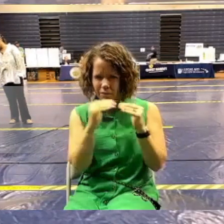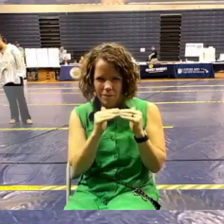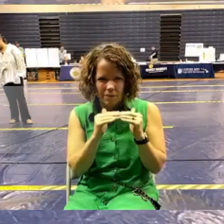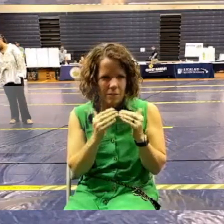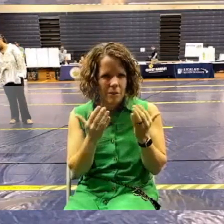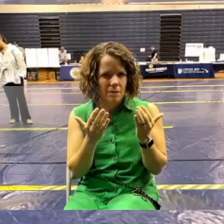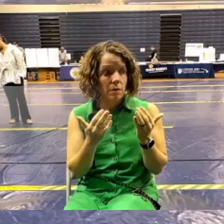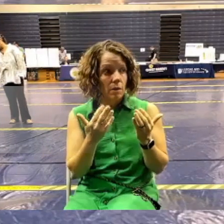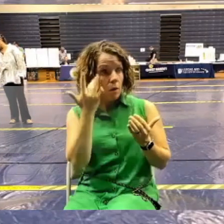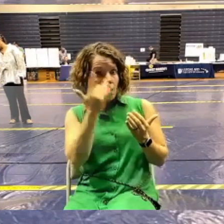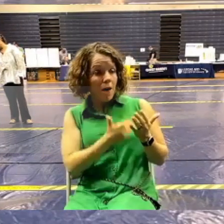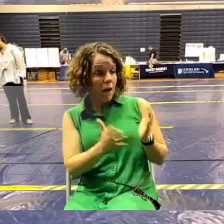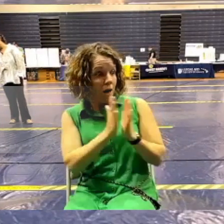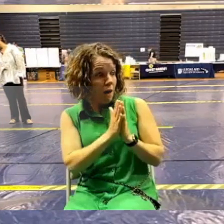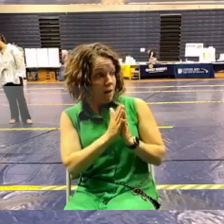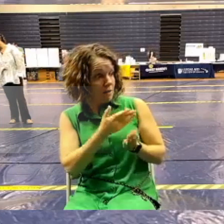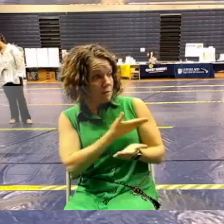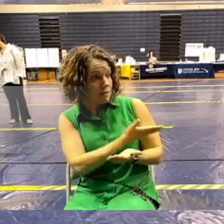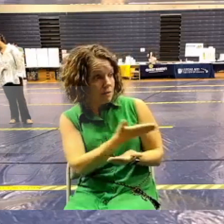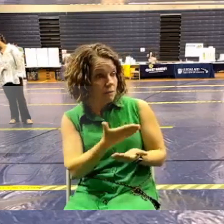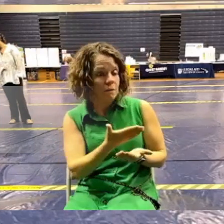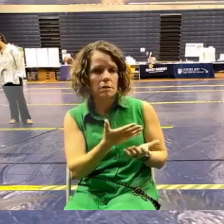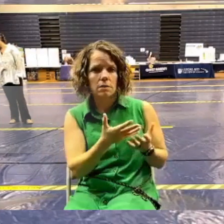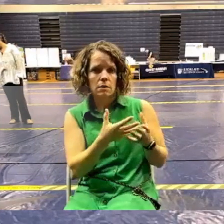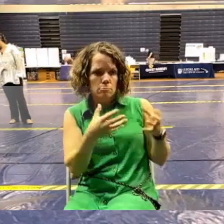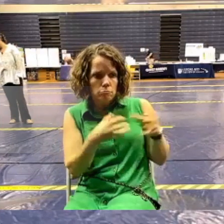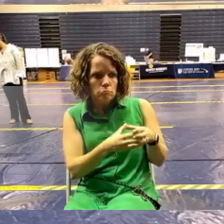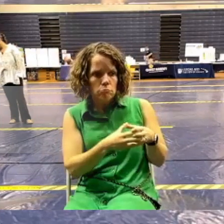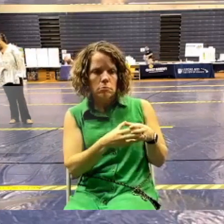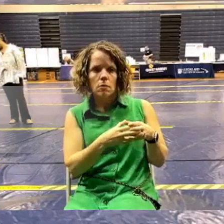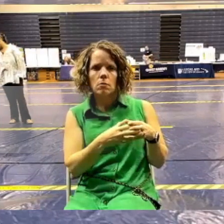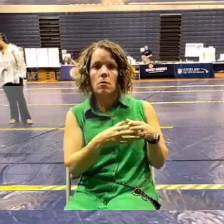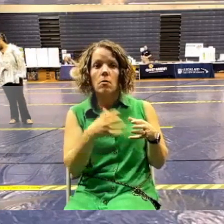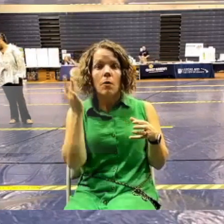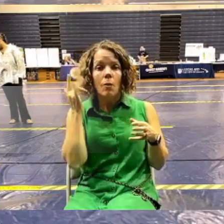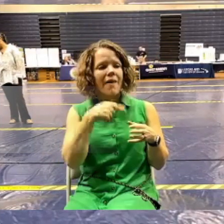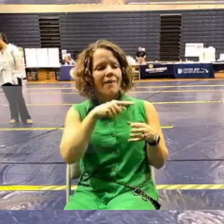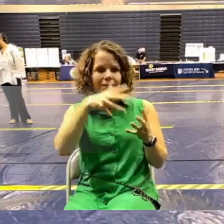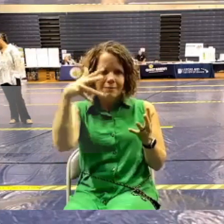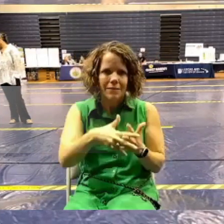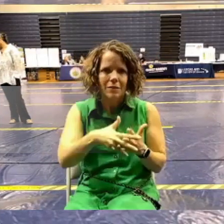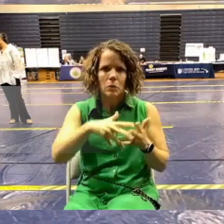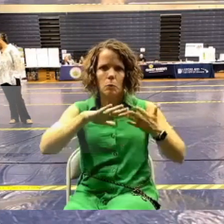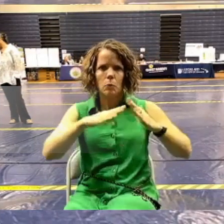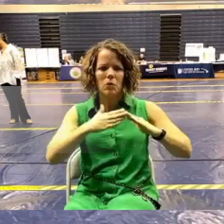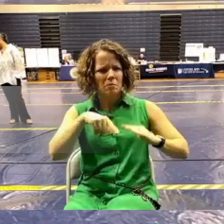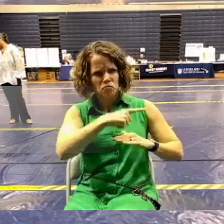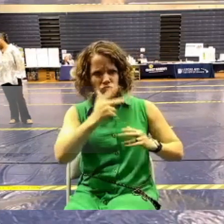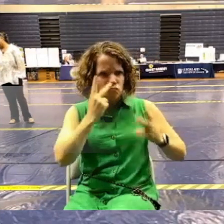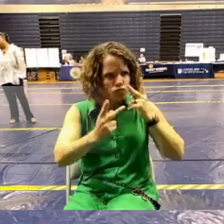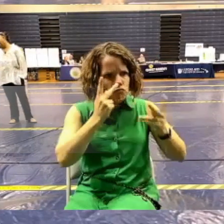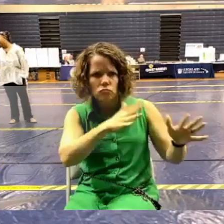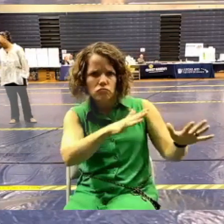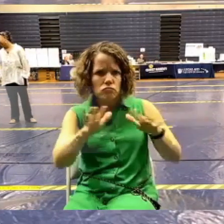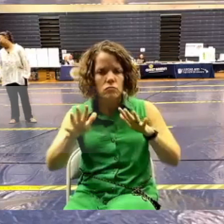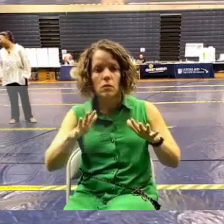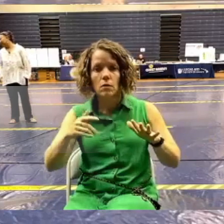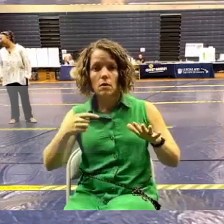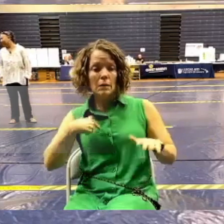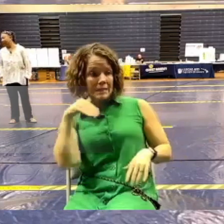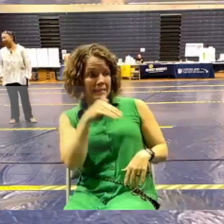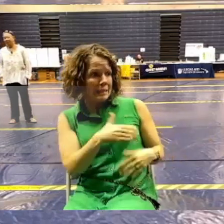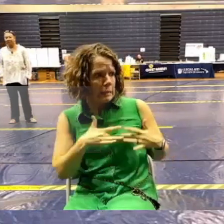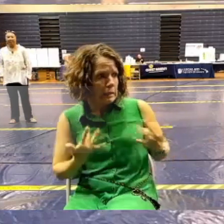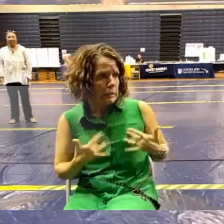their purpose was for. It was to give me immediate feedback about things in the community. They didn't know what they were signing up for either.